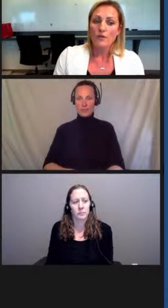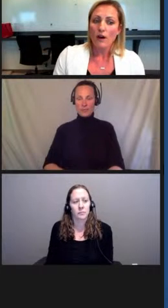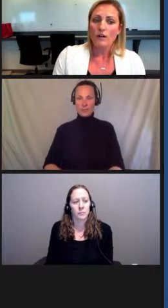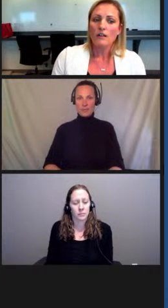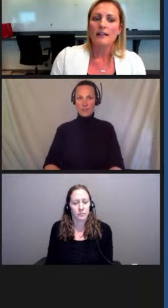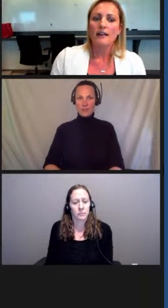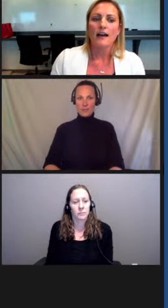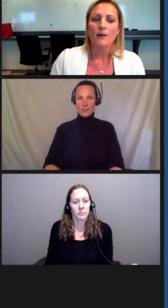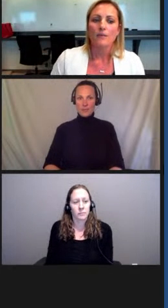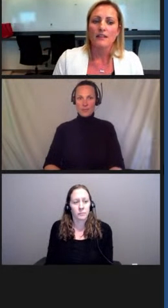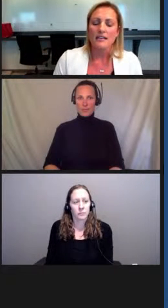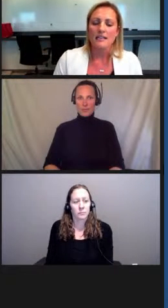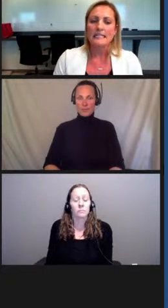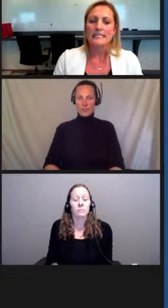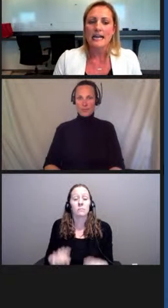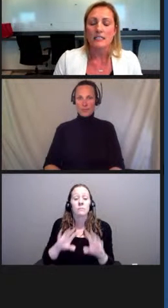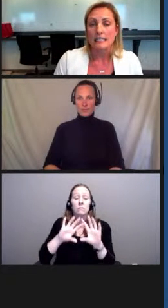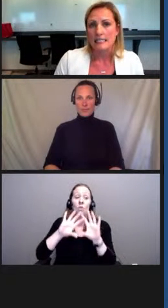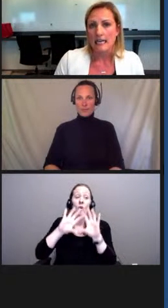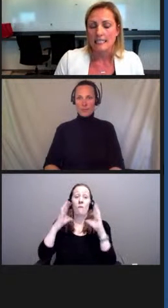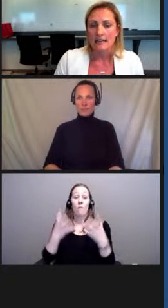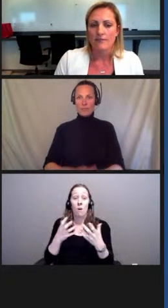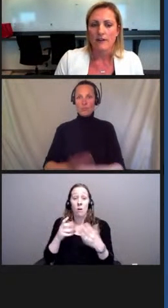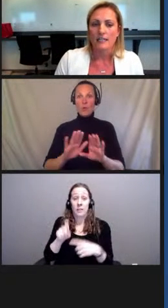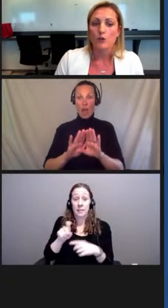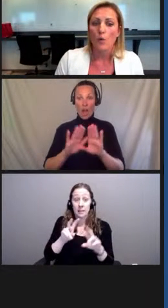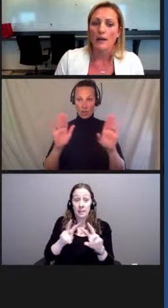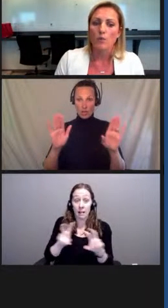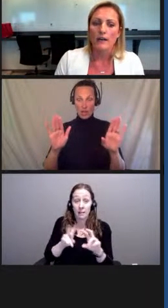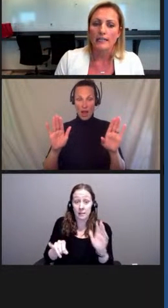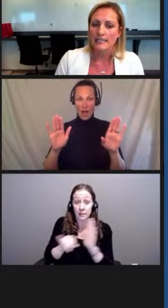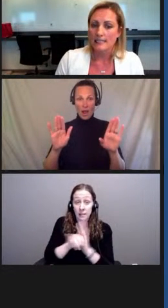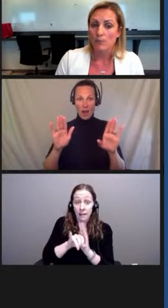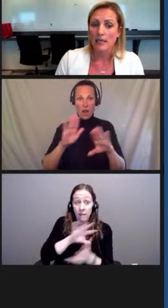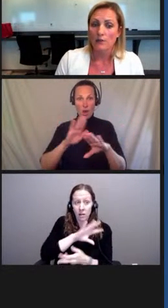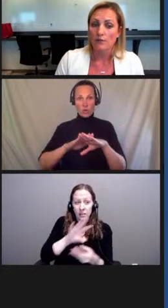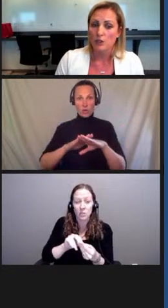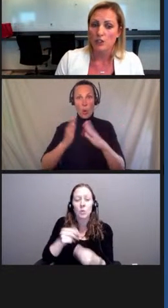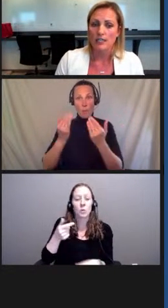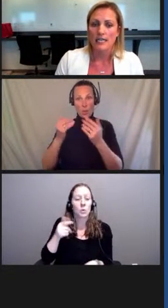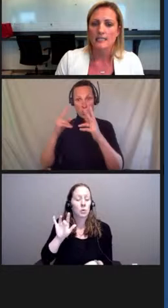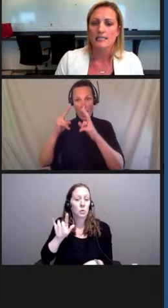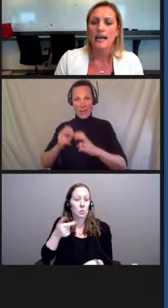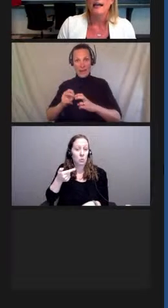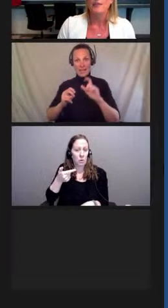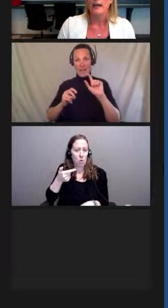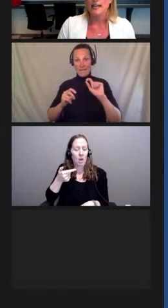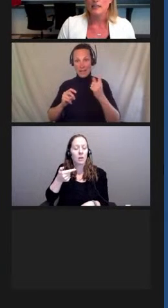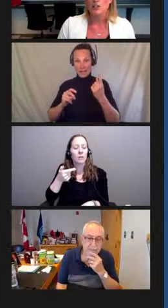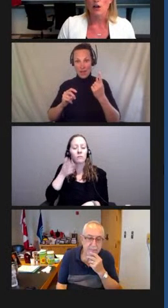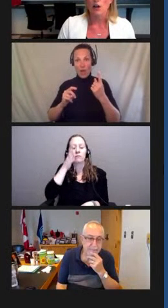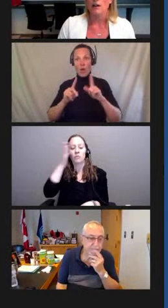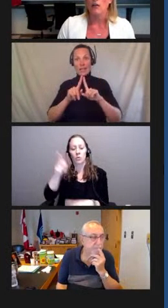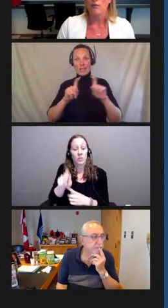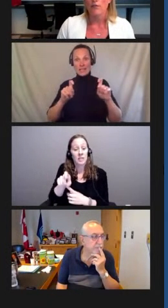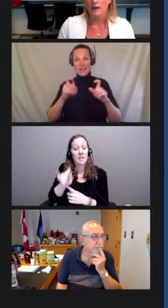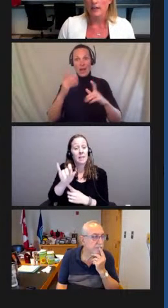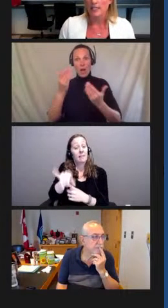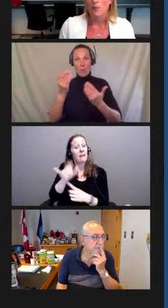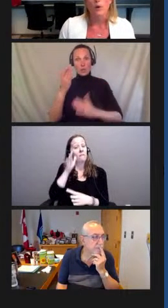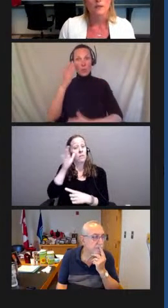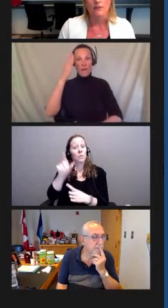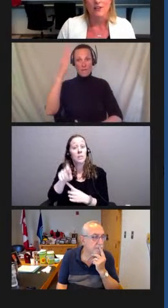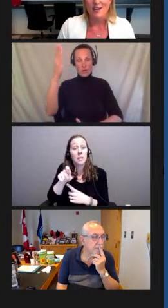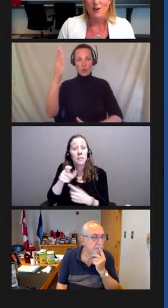So overall, the needs analysis identified 21 anticipated future needs that touch on